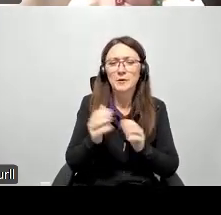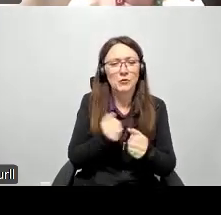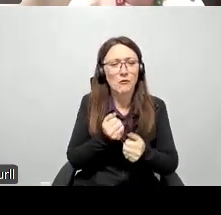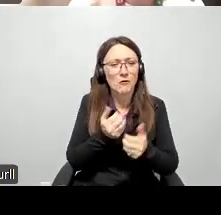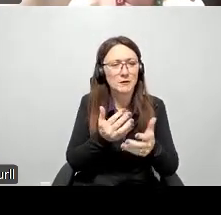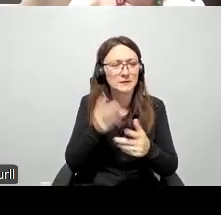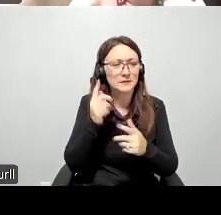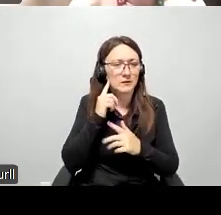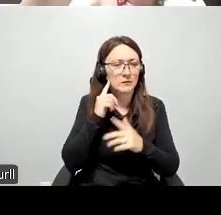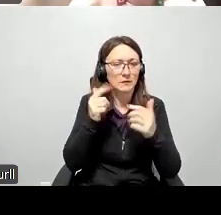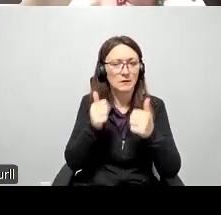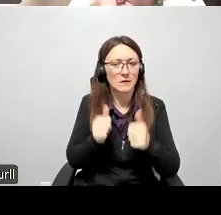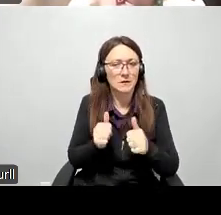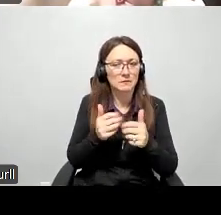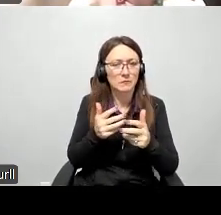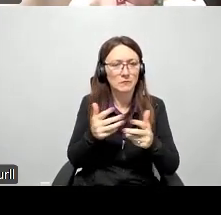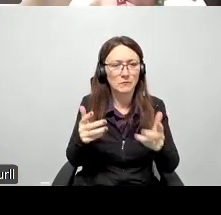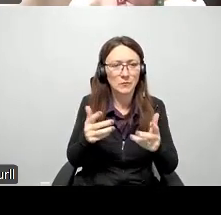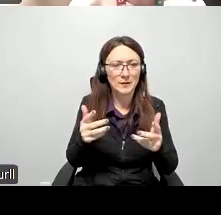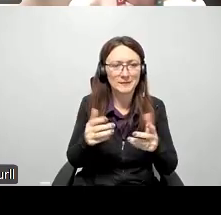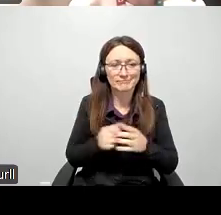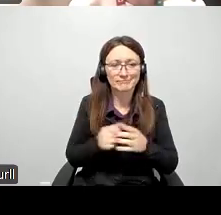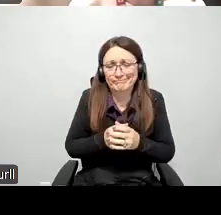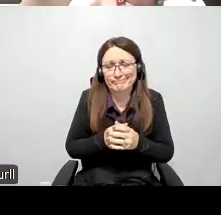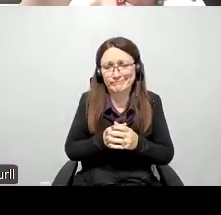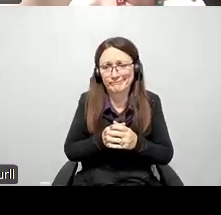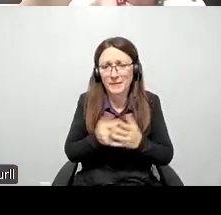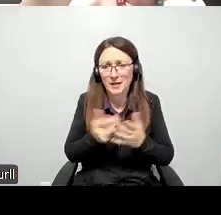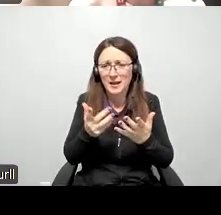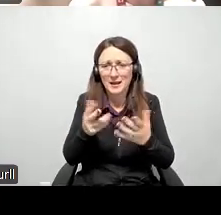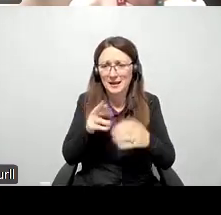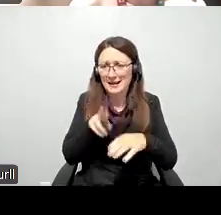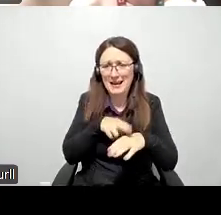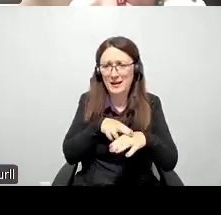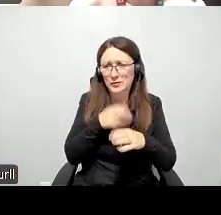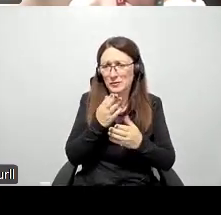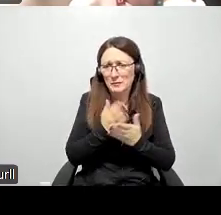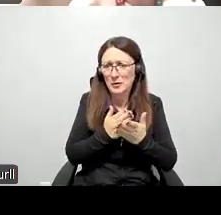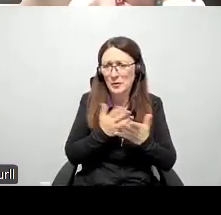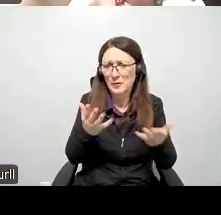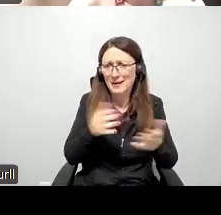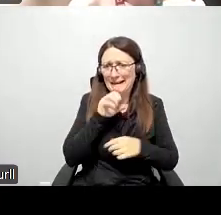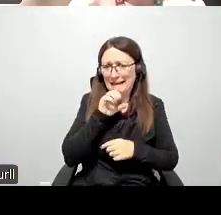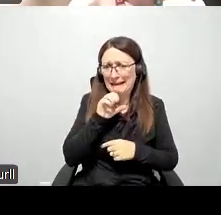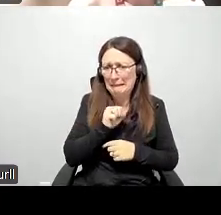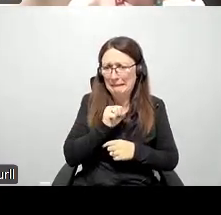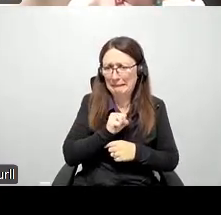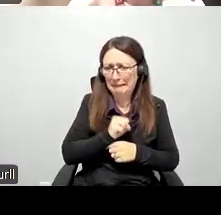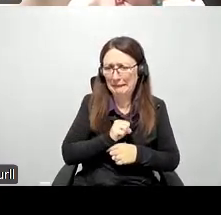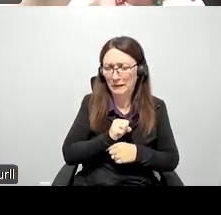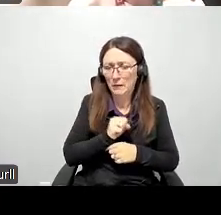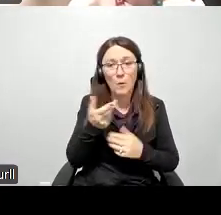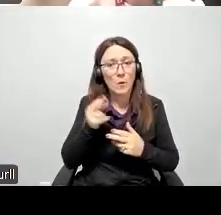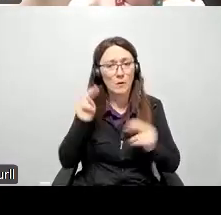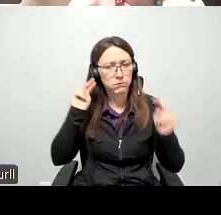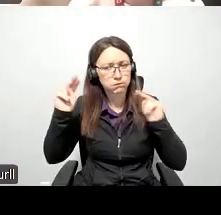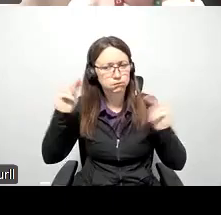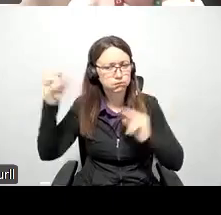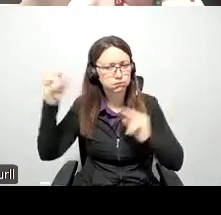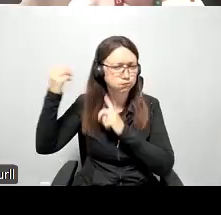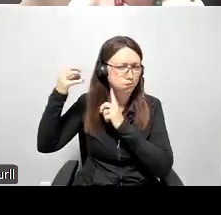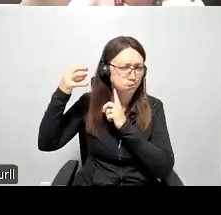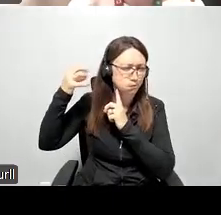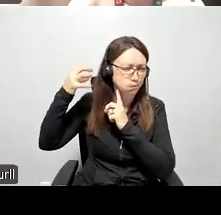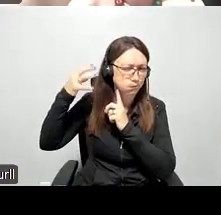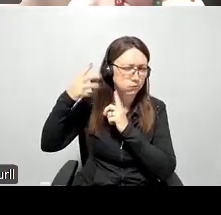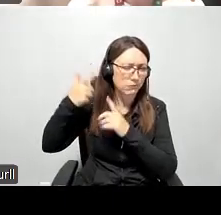causes of hearing loss is just a natural part of aging and noise exposure. This